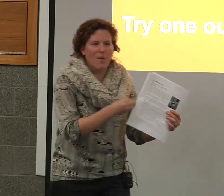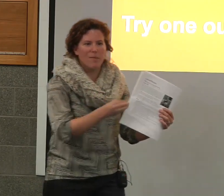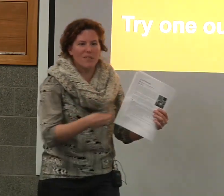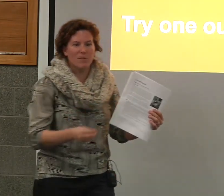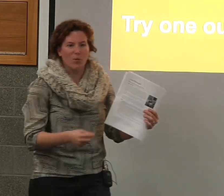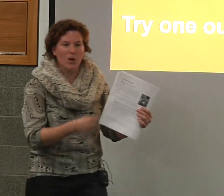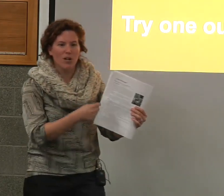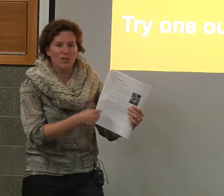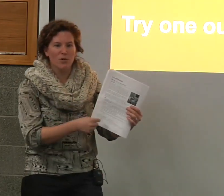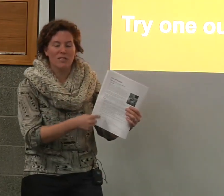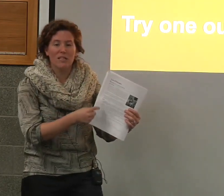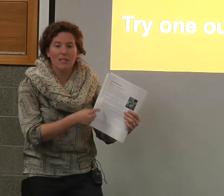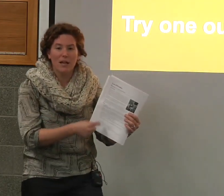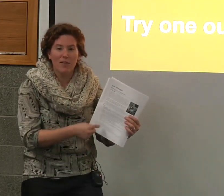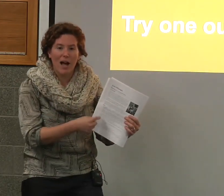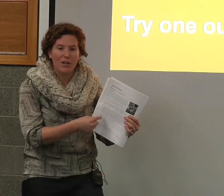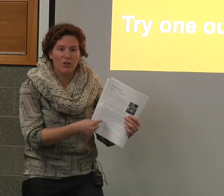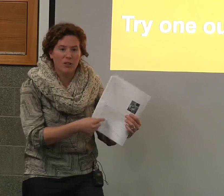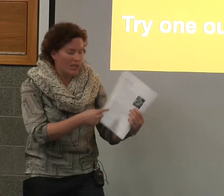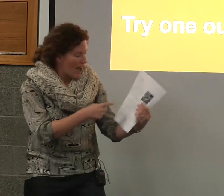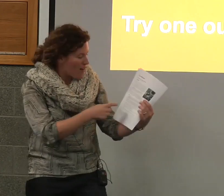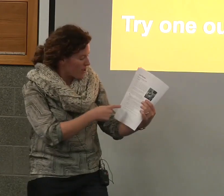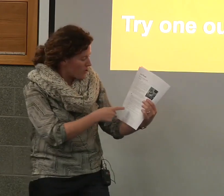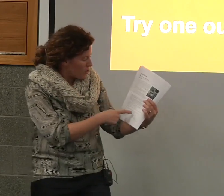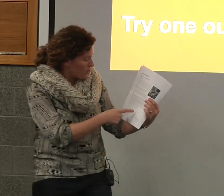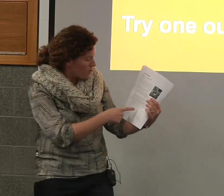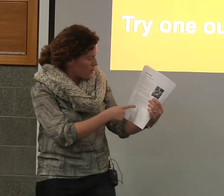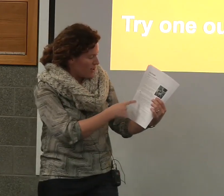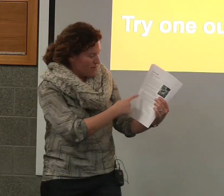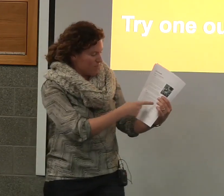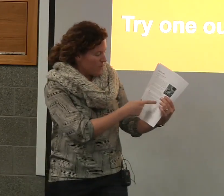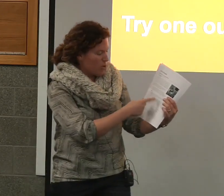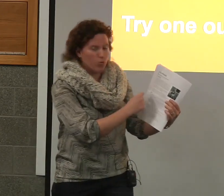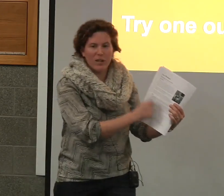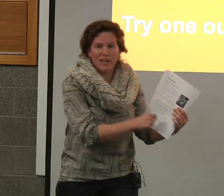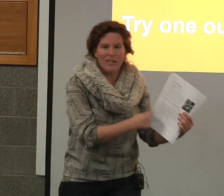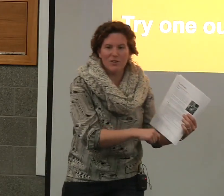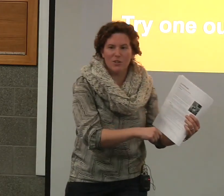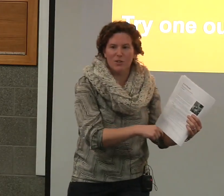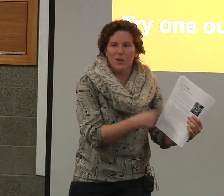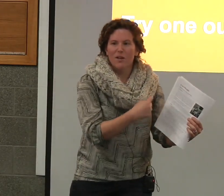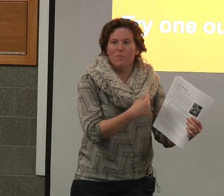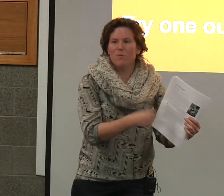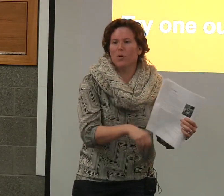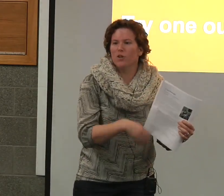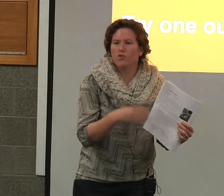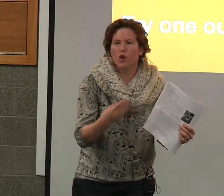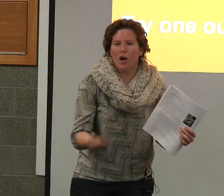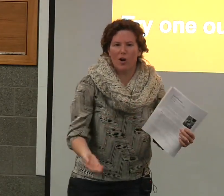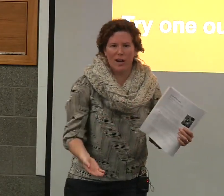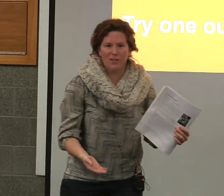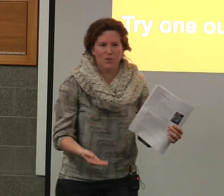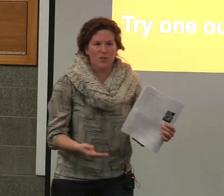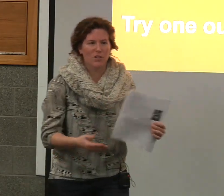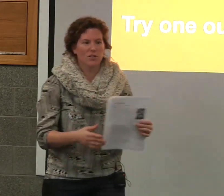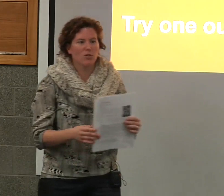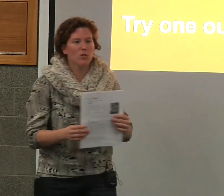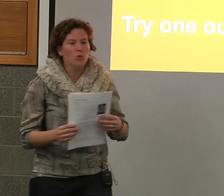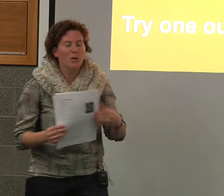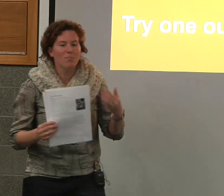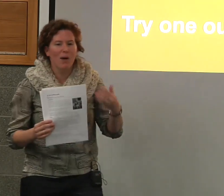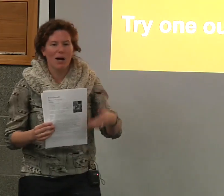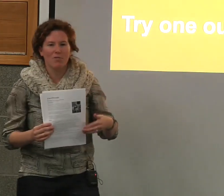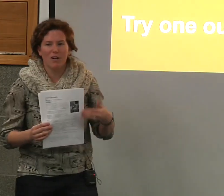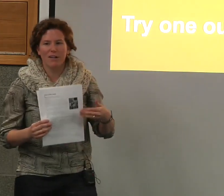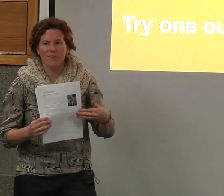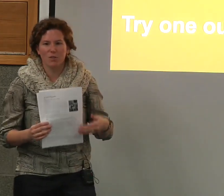class, so that might be something that we're going to do is instead of actually having to, write the answer, maybe we're going to draw our answer to